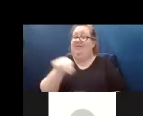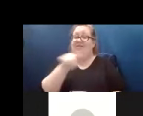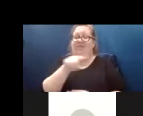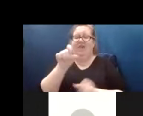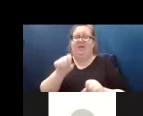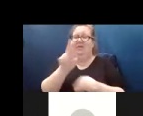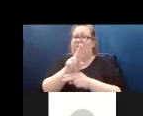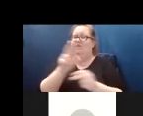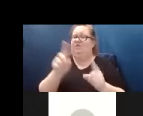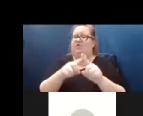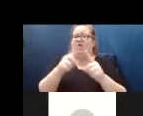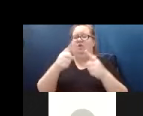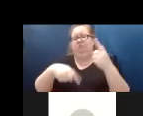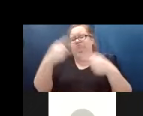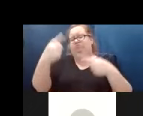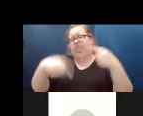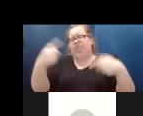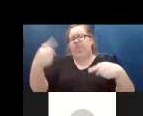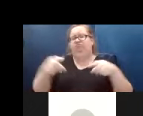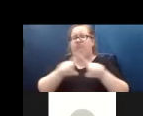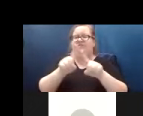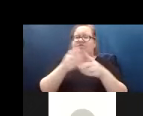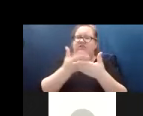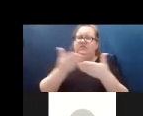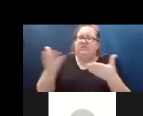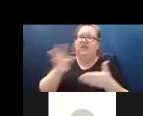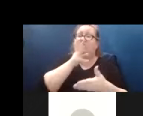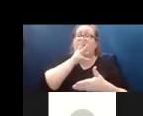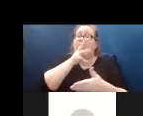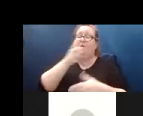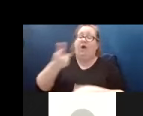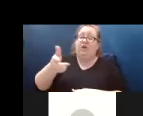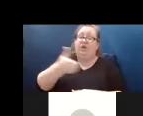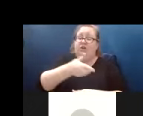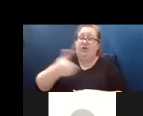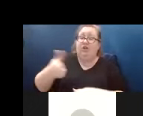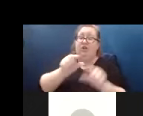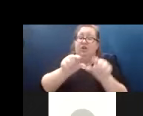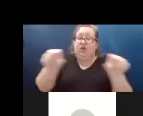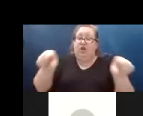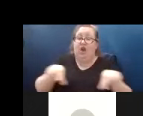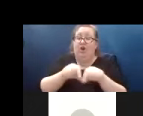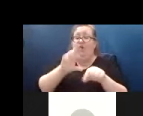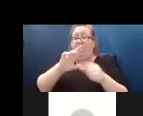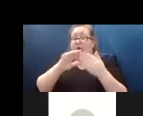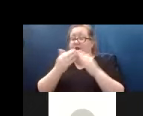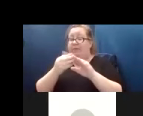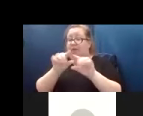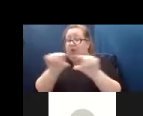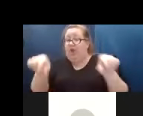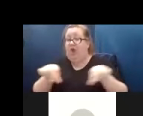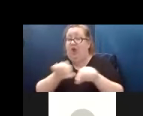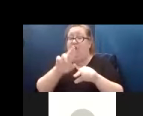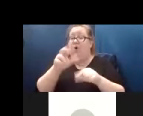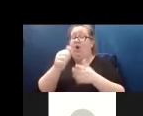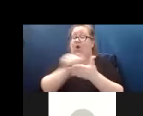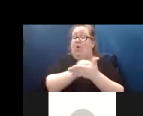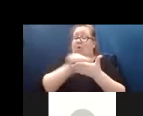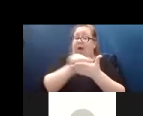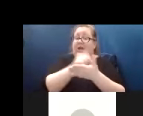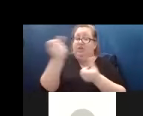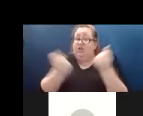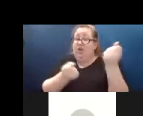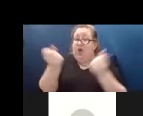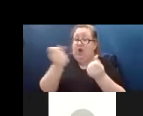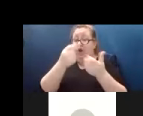different things too, like watering your gardens or watering a community garden, or washing your car, whatever it may be too.